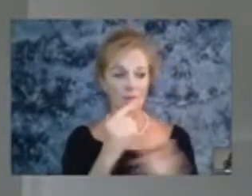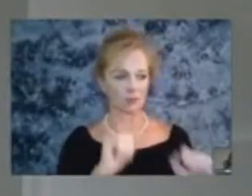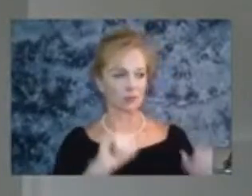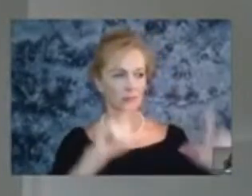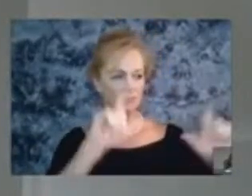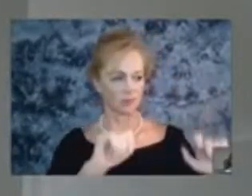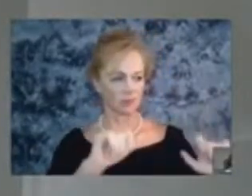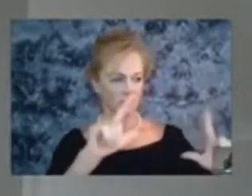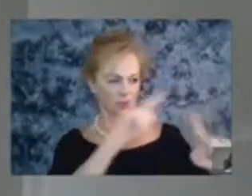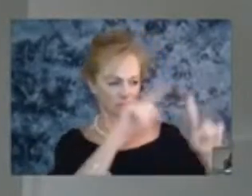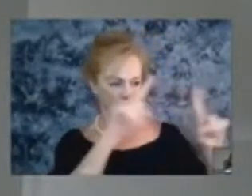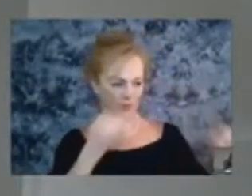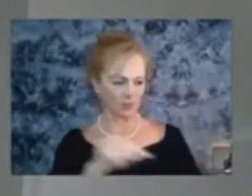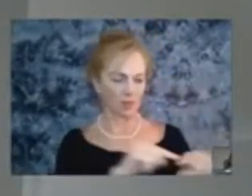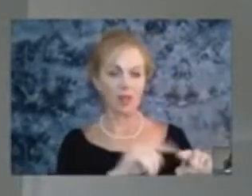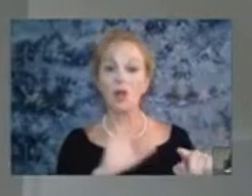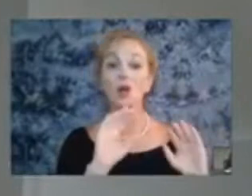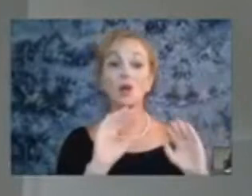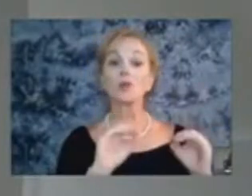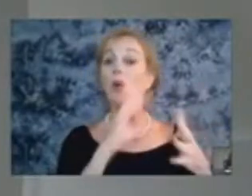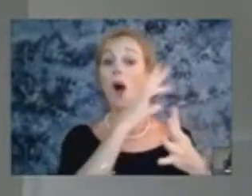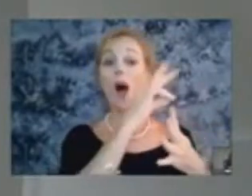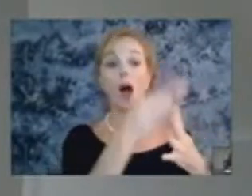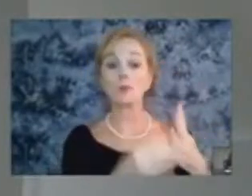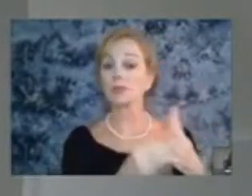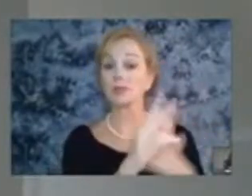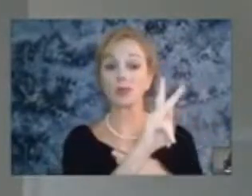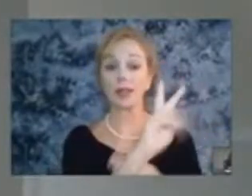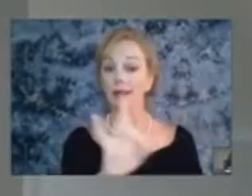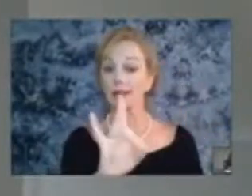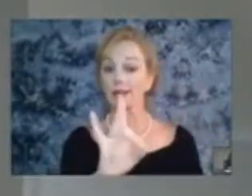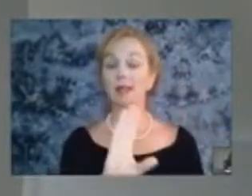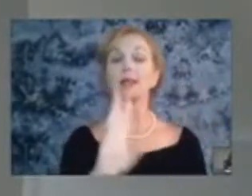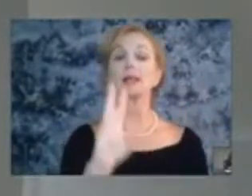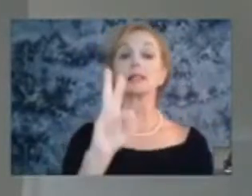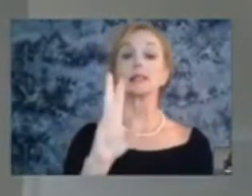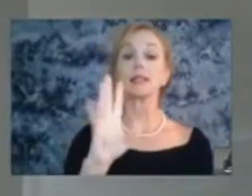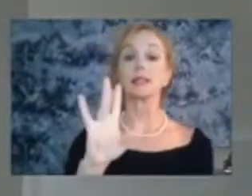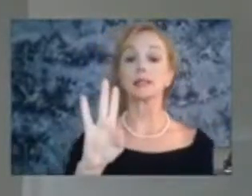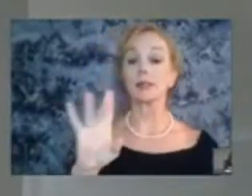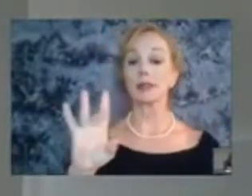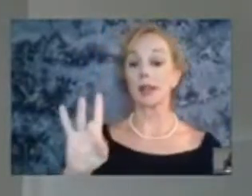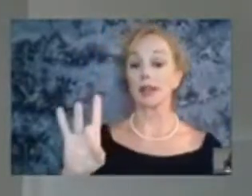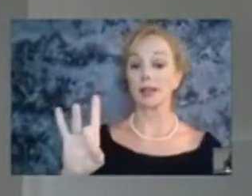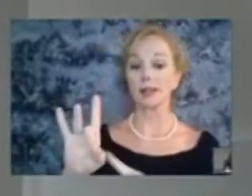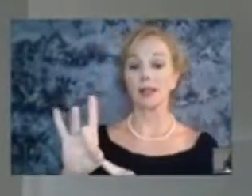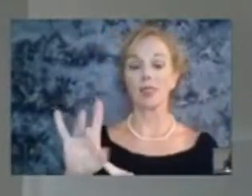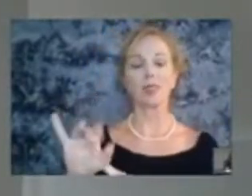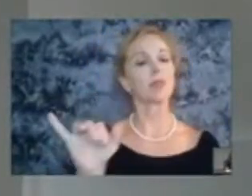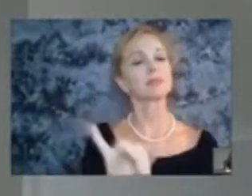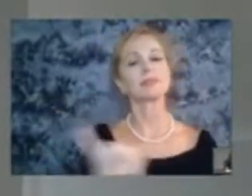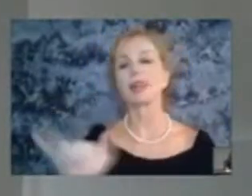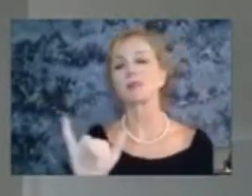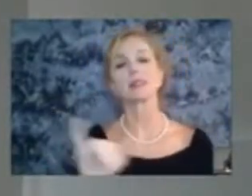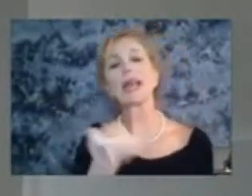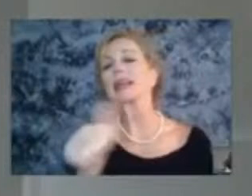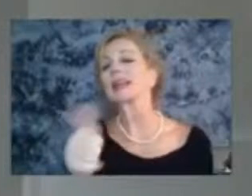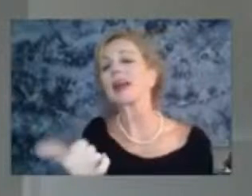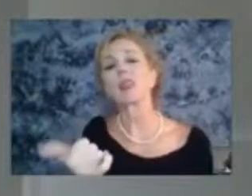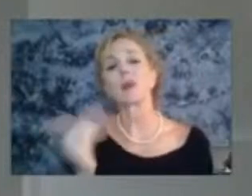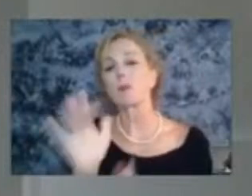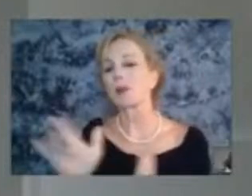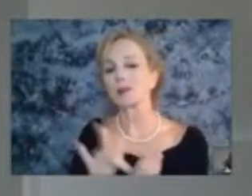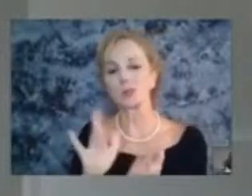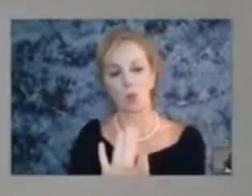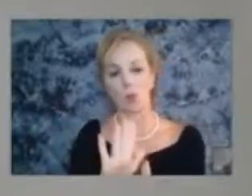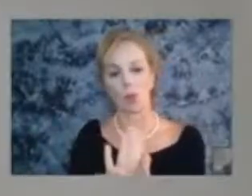tonight, there is no option for K-8s. The 6, 7, and 8s at K-8s would be treated just like any other middle school. That is correct. We will go